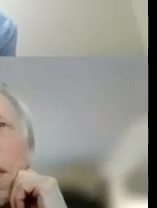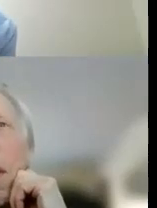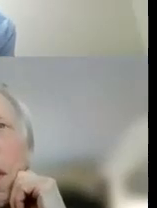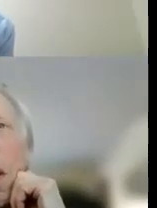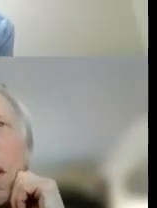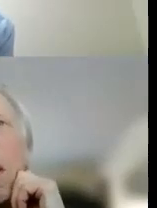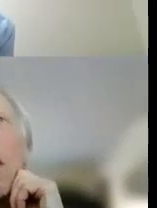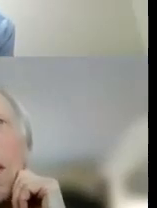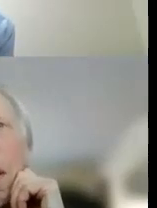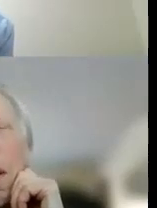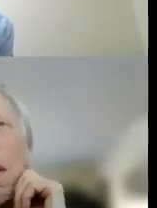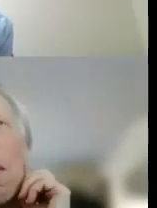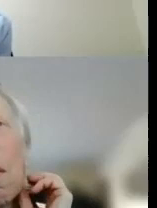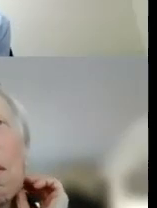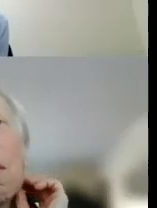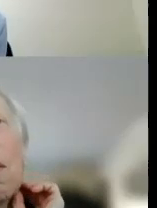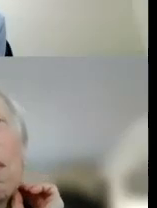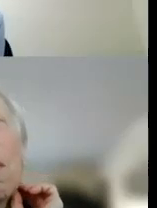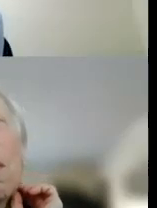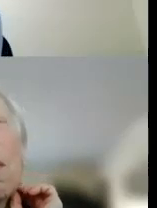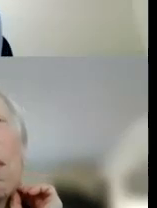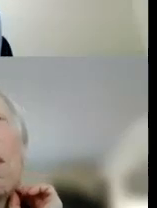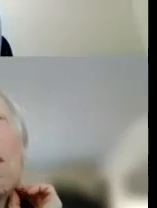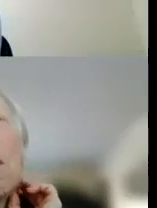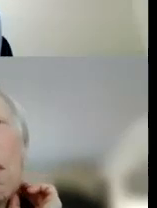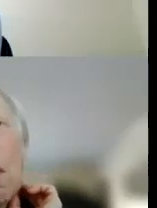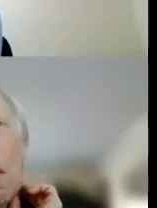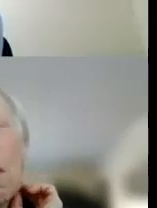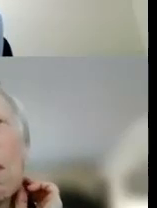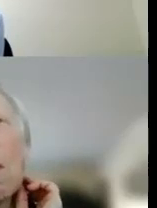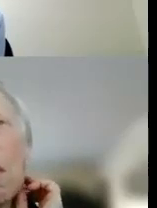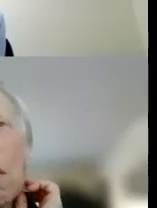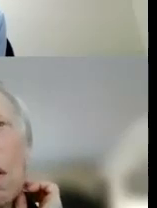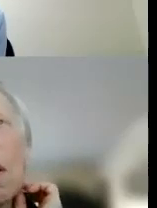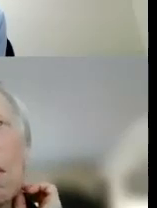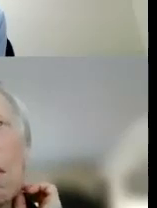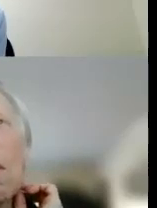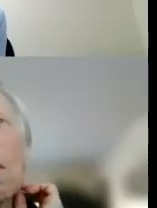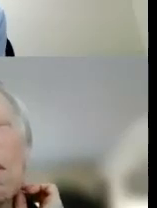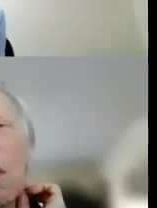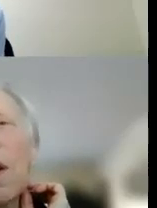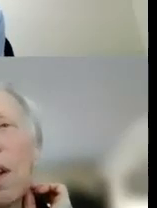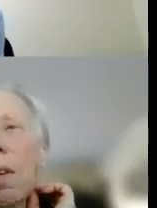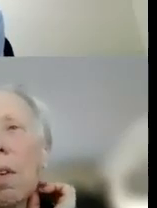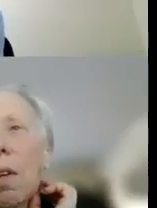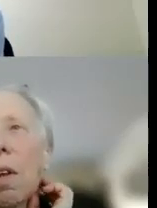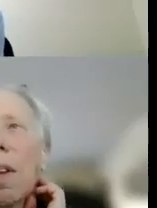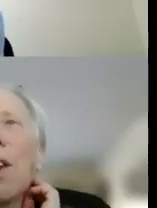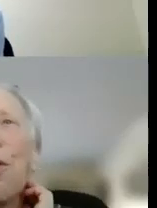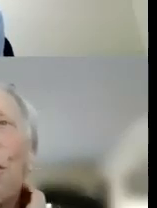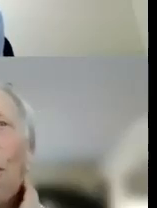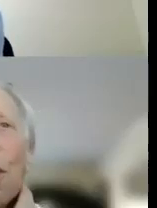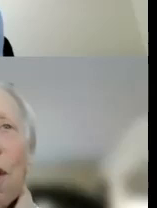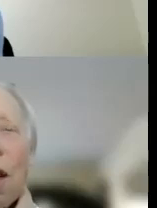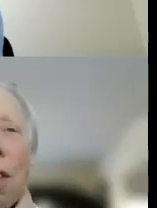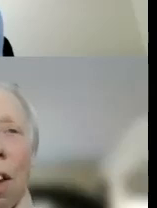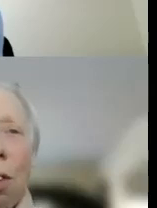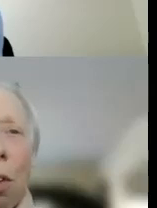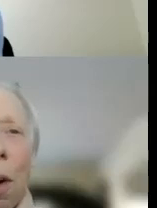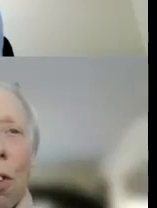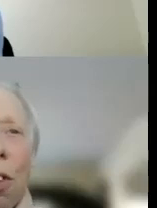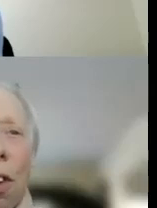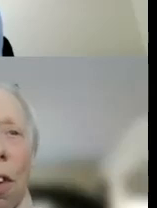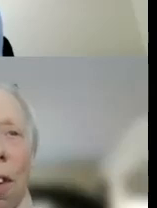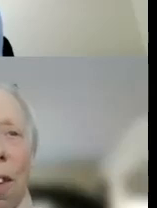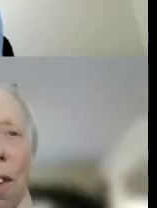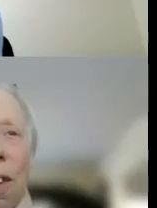Turnaround. circle. It should Yeah. be 60 inches in diameter. Okay. Thank you for all of that. Thank you